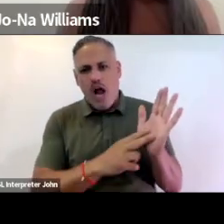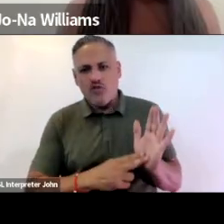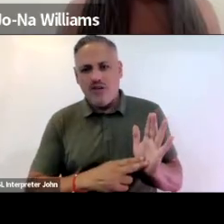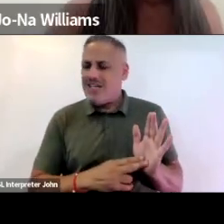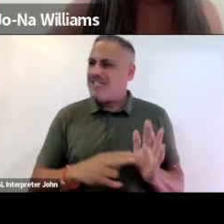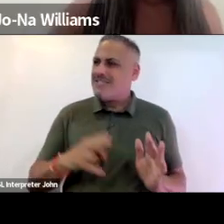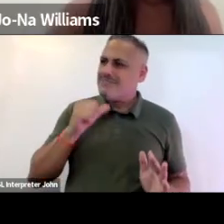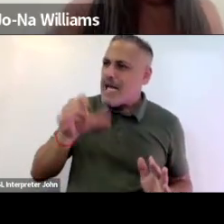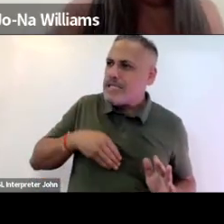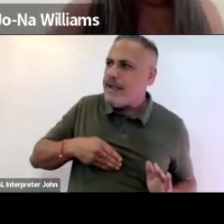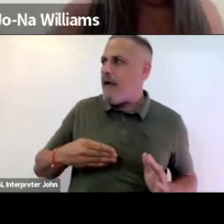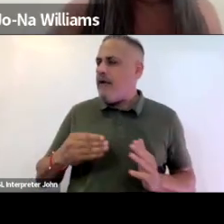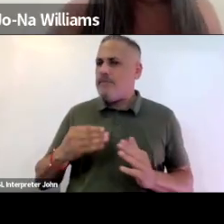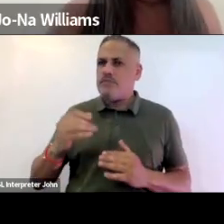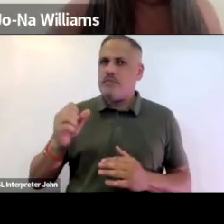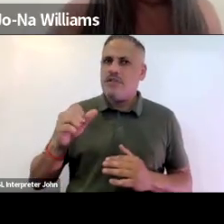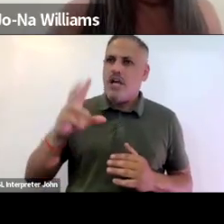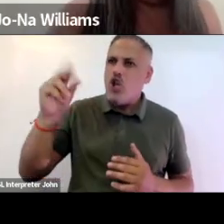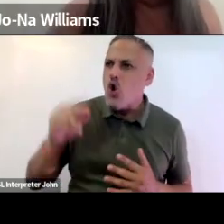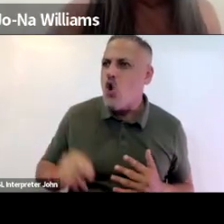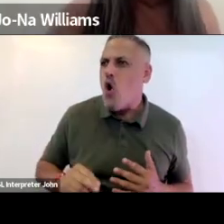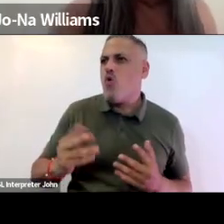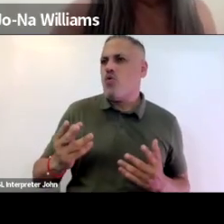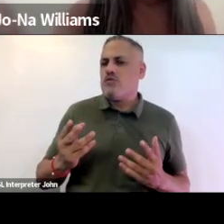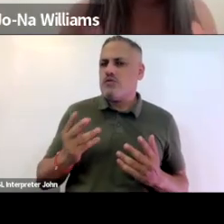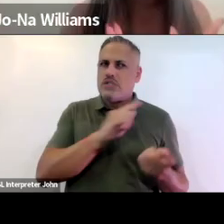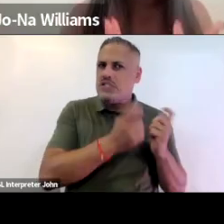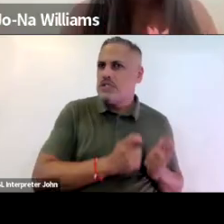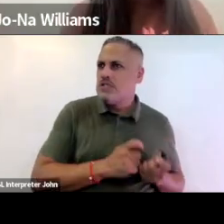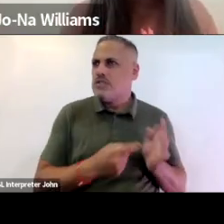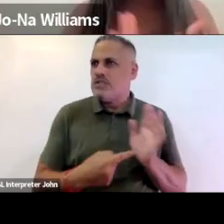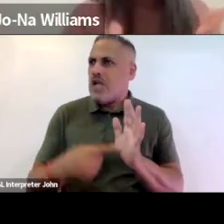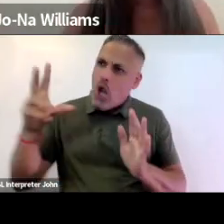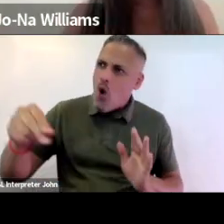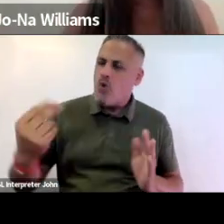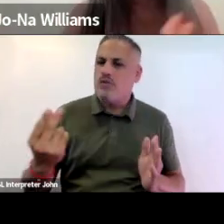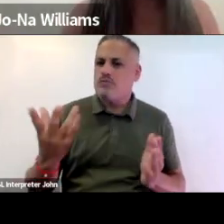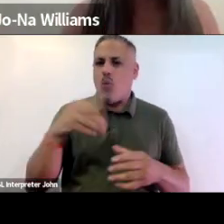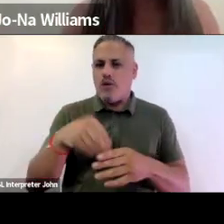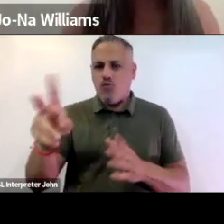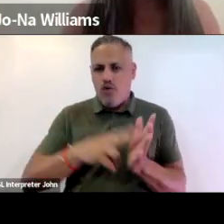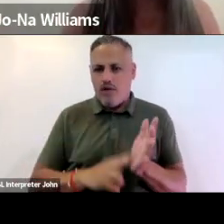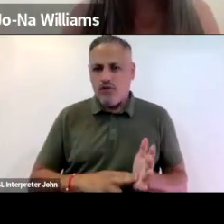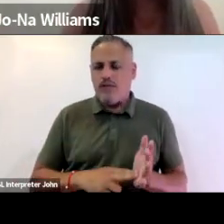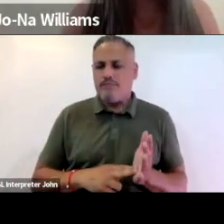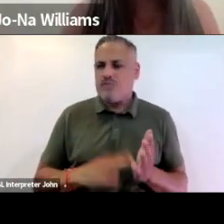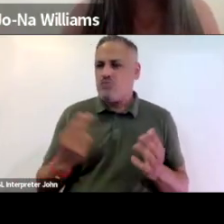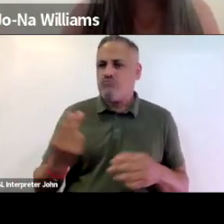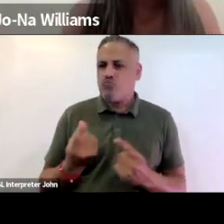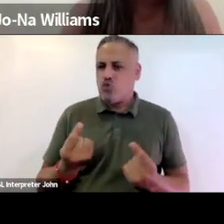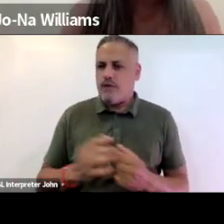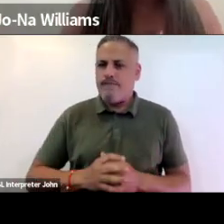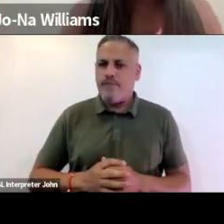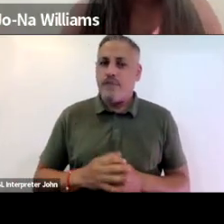your offer or your modifications that you would like included into the contract. So one of the things that